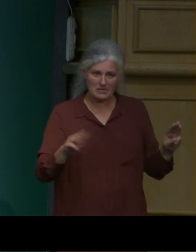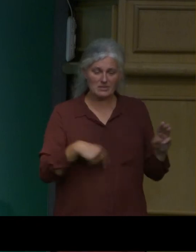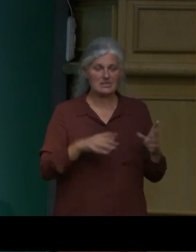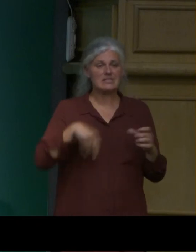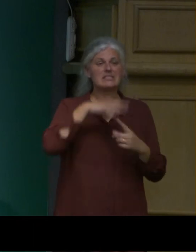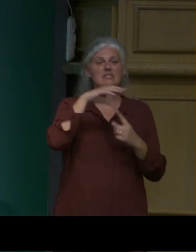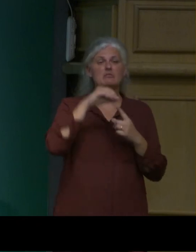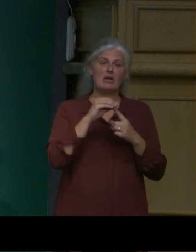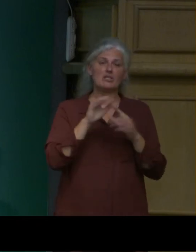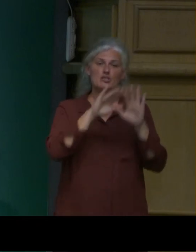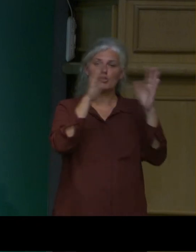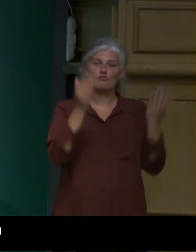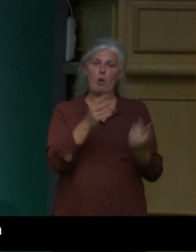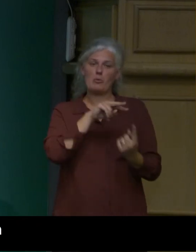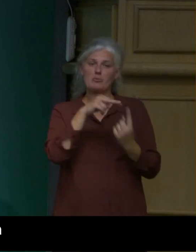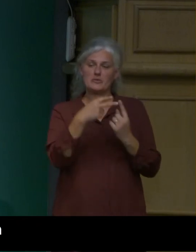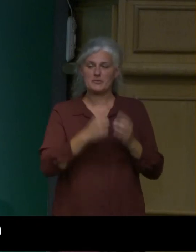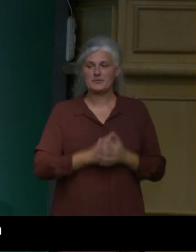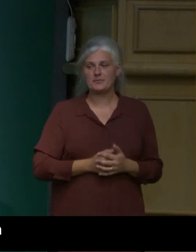global South